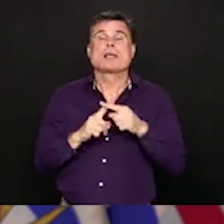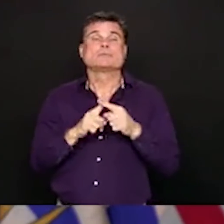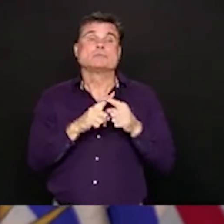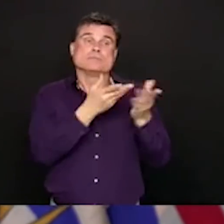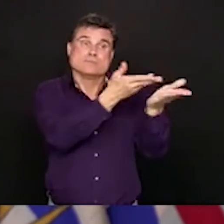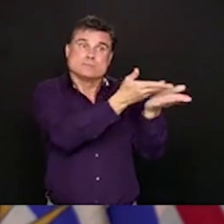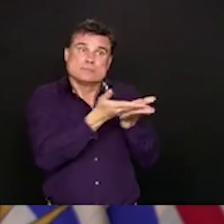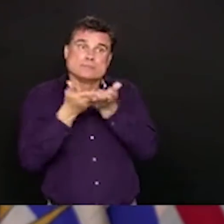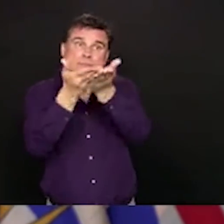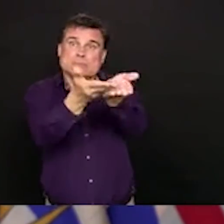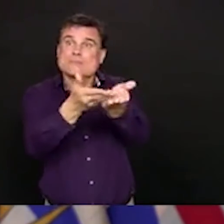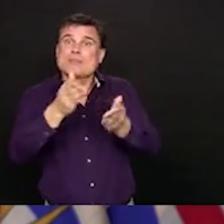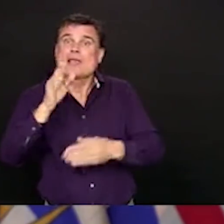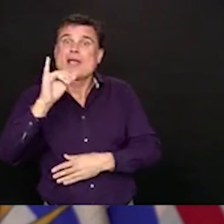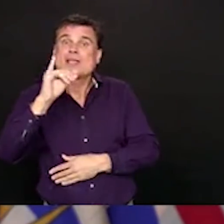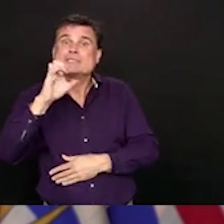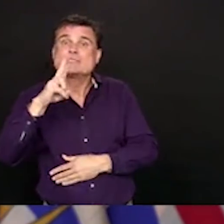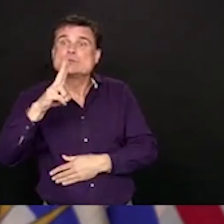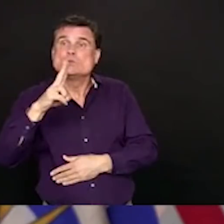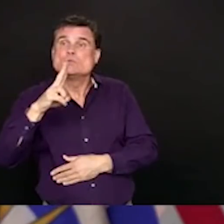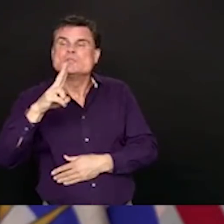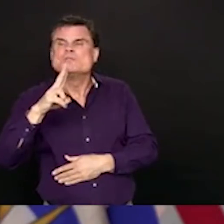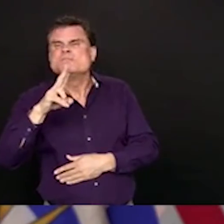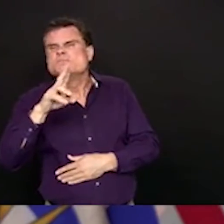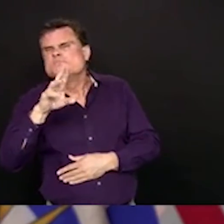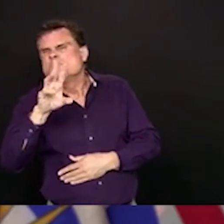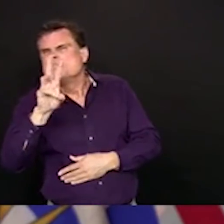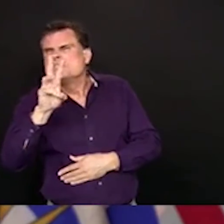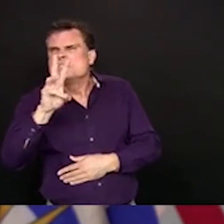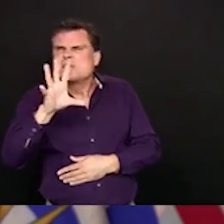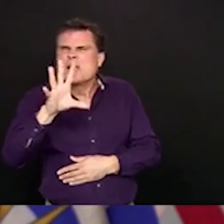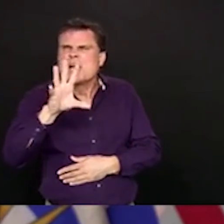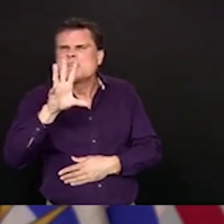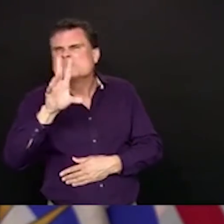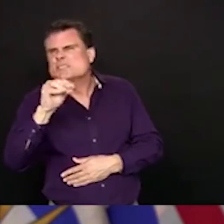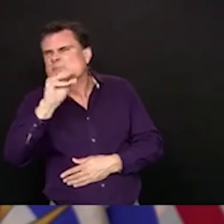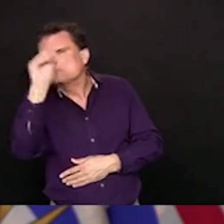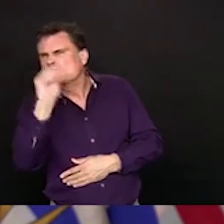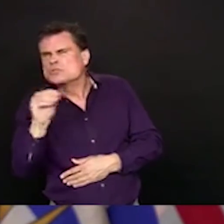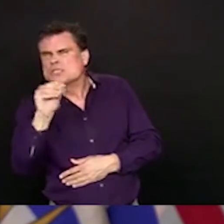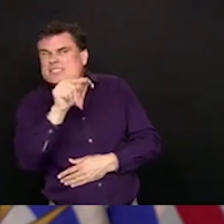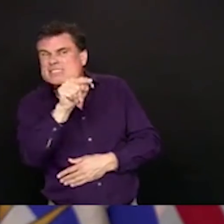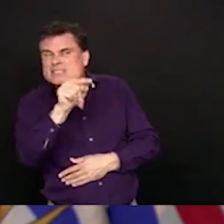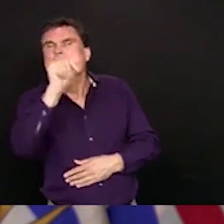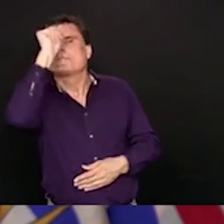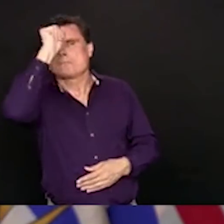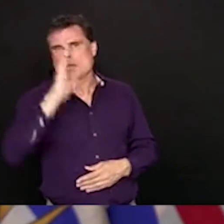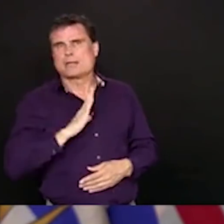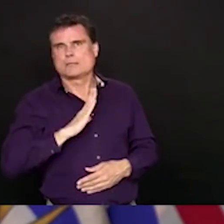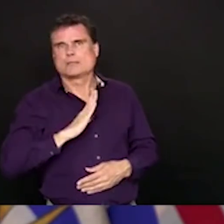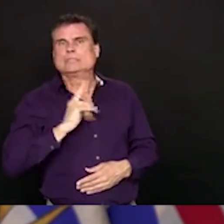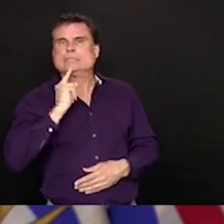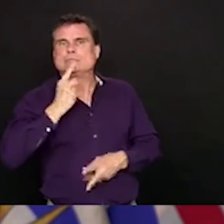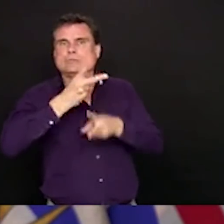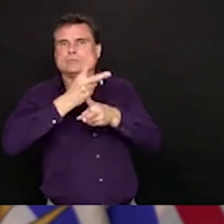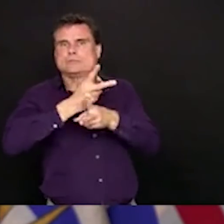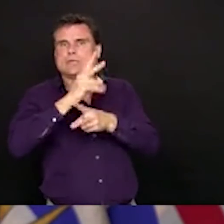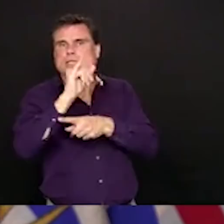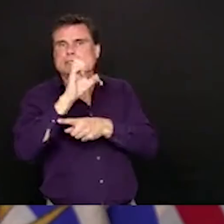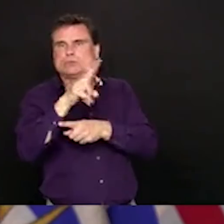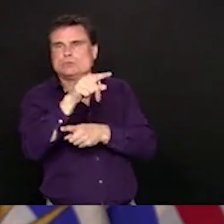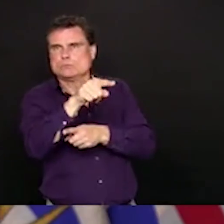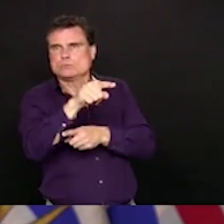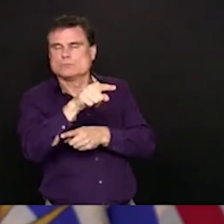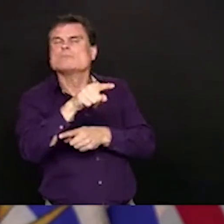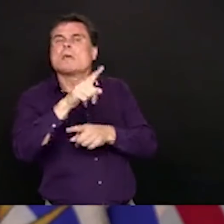65–70% of admissions to ICU are in men. Older, again, slightly older, and about 2/3